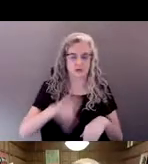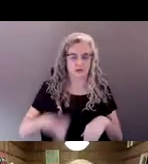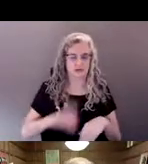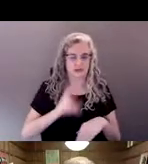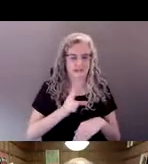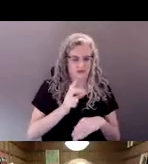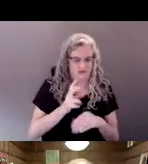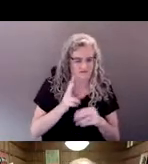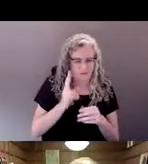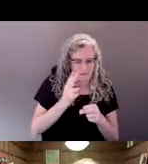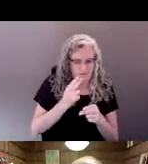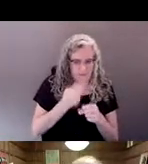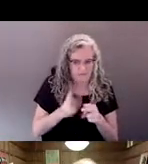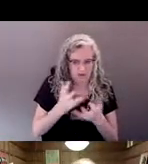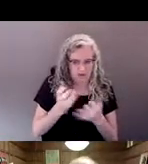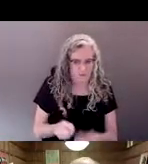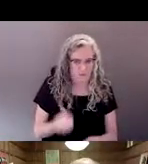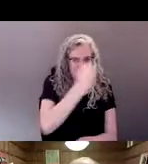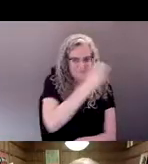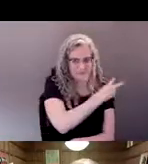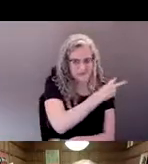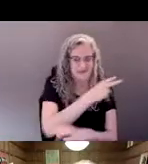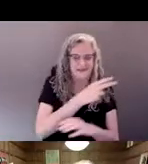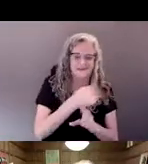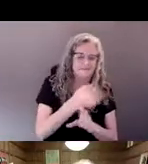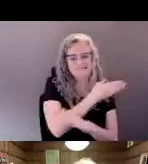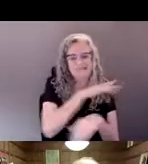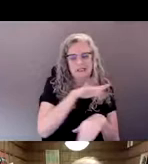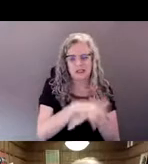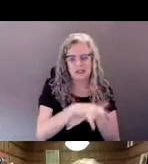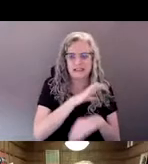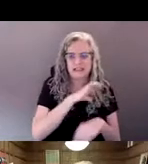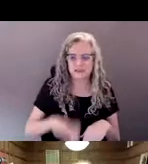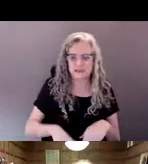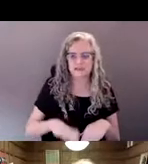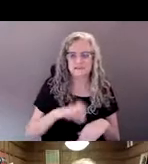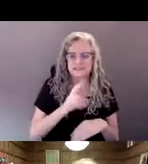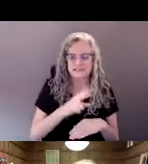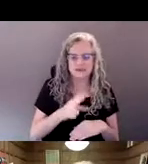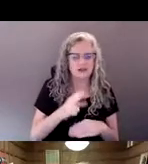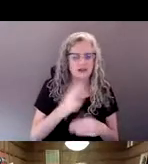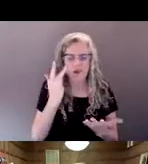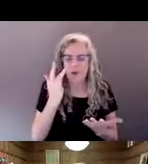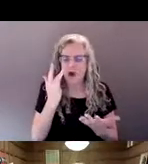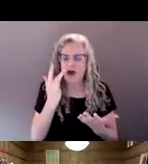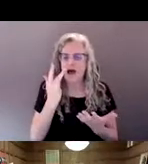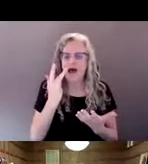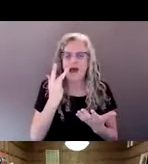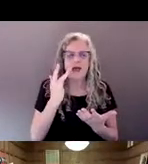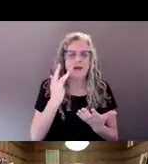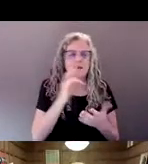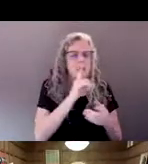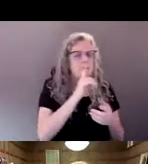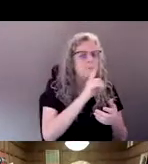a minute to give you a sense of why so many of our ideals, our critical concepts, I'm not talking about our prejudices